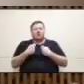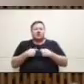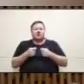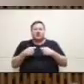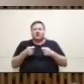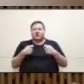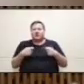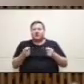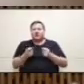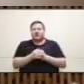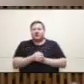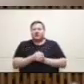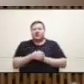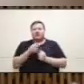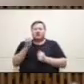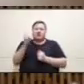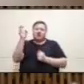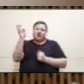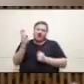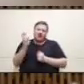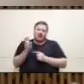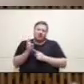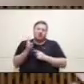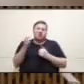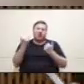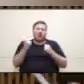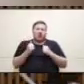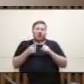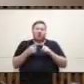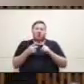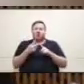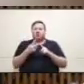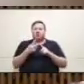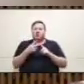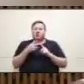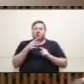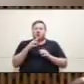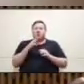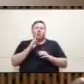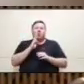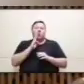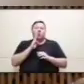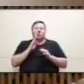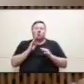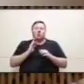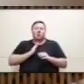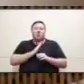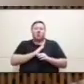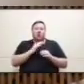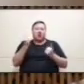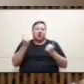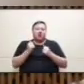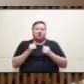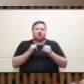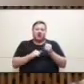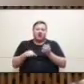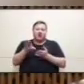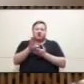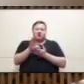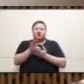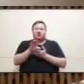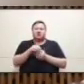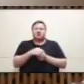we do get ESCOM's account and Auditor General's account inherently with interest. So that is why we end up